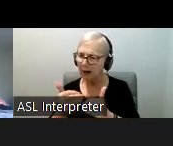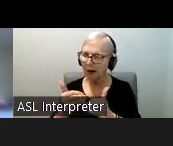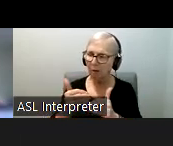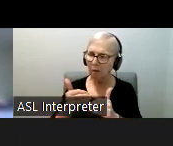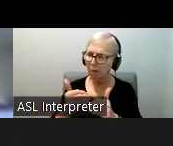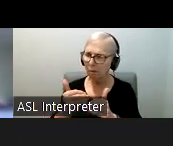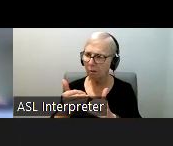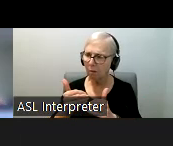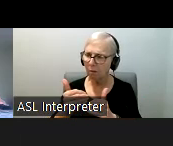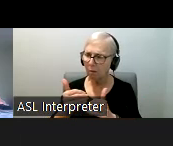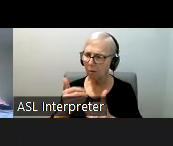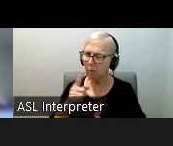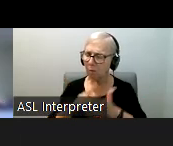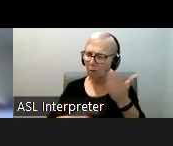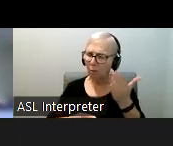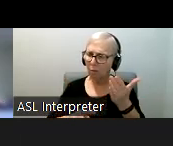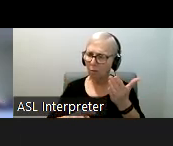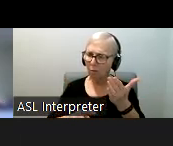you, what is